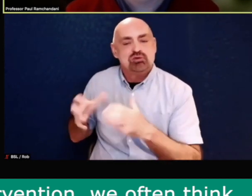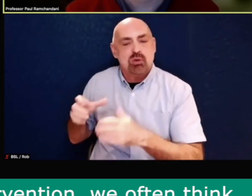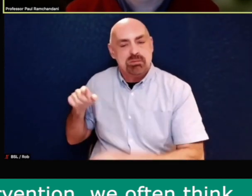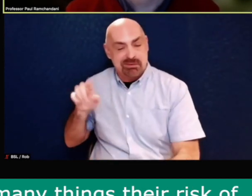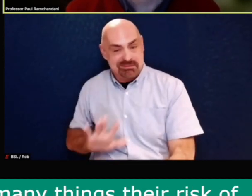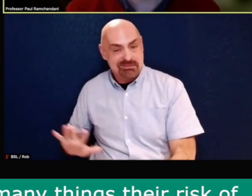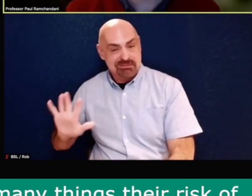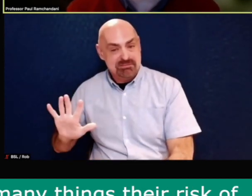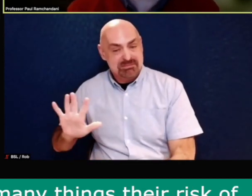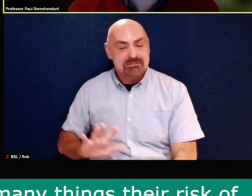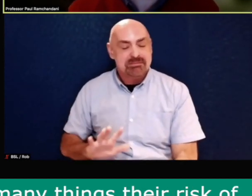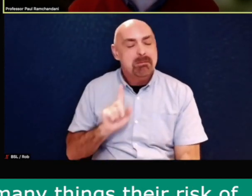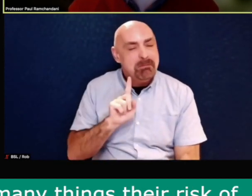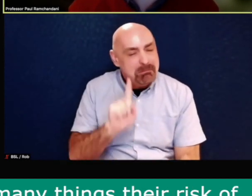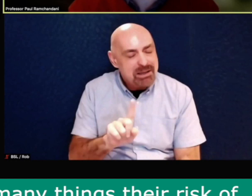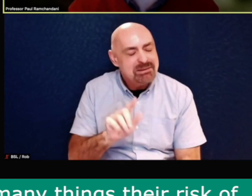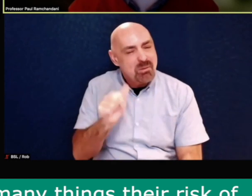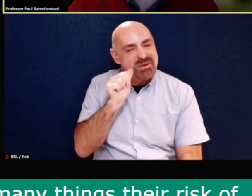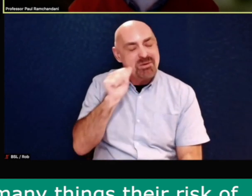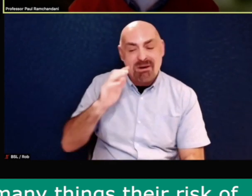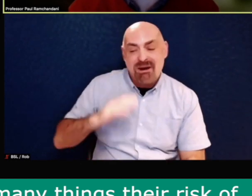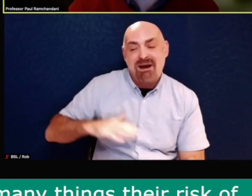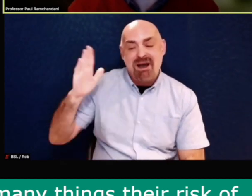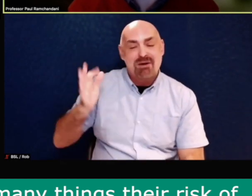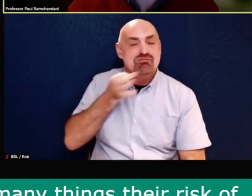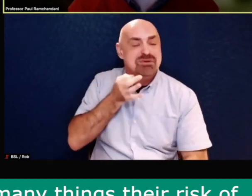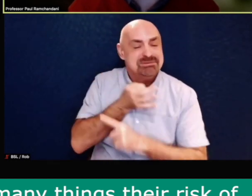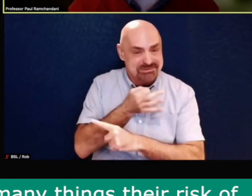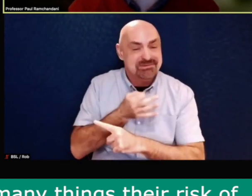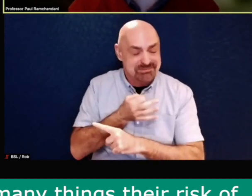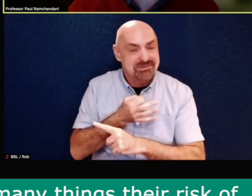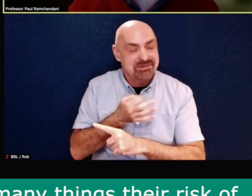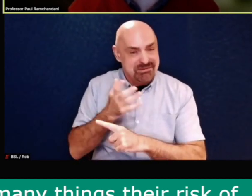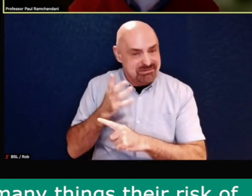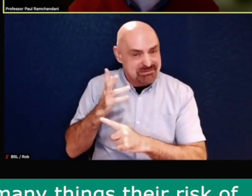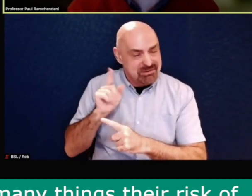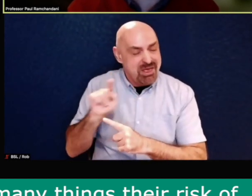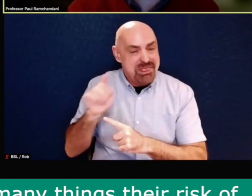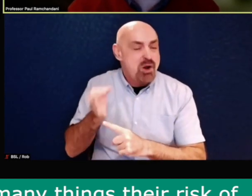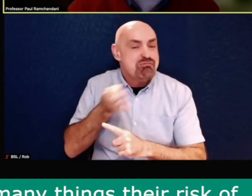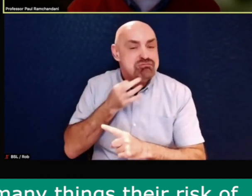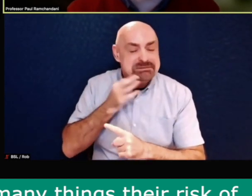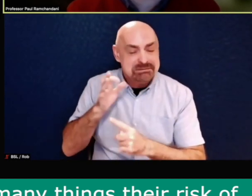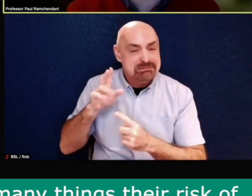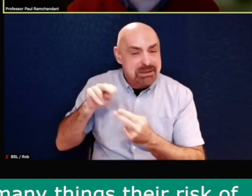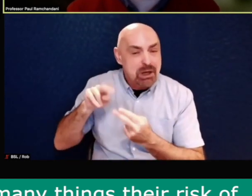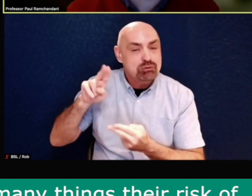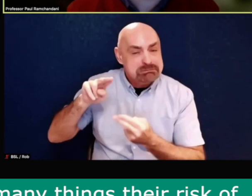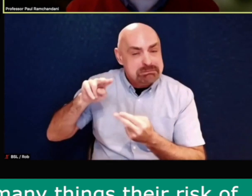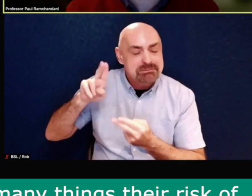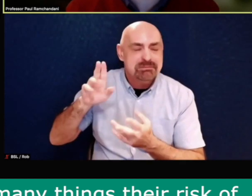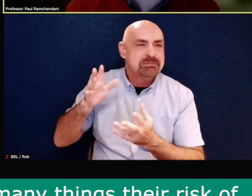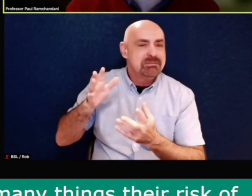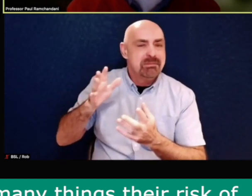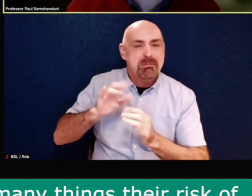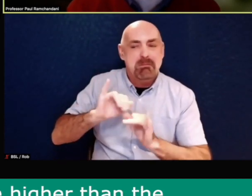here. But what we know is that in the high risk group for many things, the risk of increases, their risk of a bad